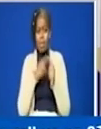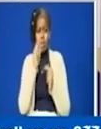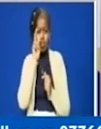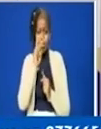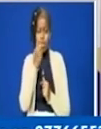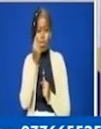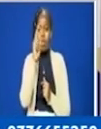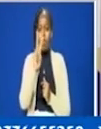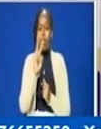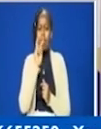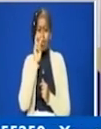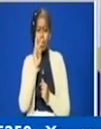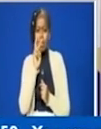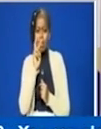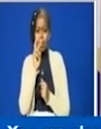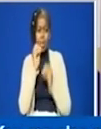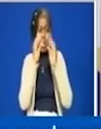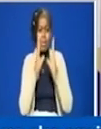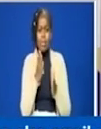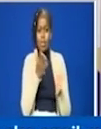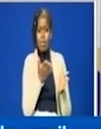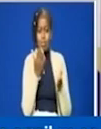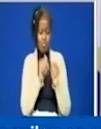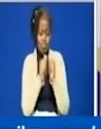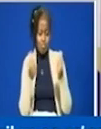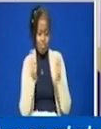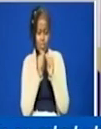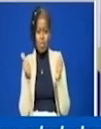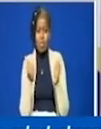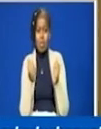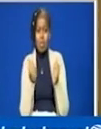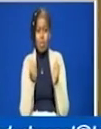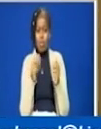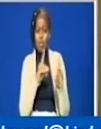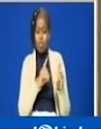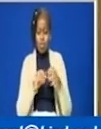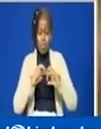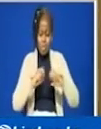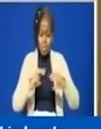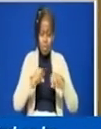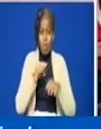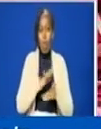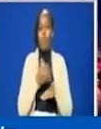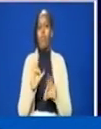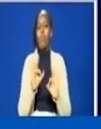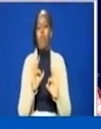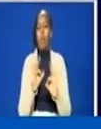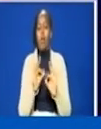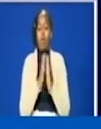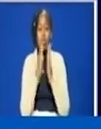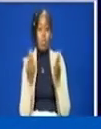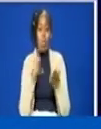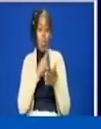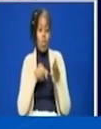I see some panelists going through the newspaper. What do they call uchambuzi wa magazeti? Uchambuzi wa magazeti. Yeah. What's in the